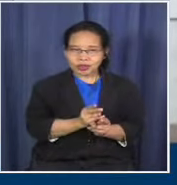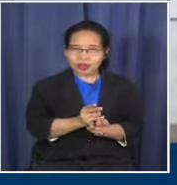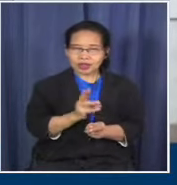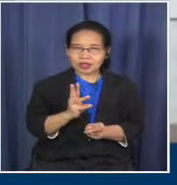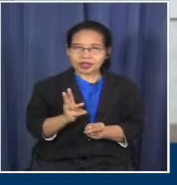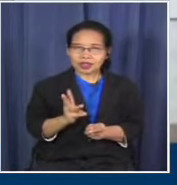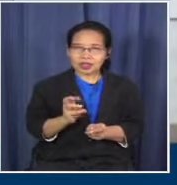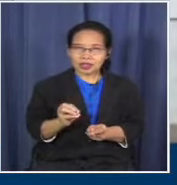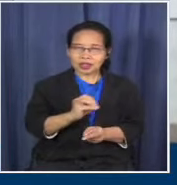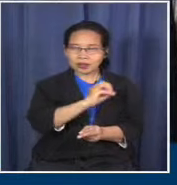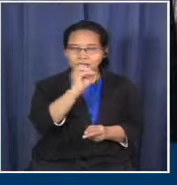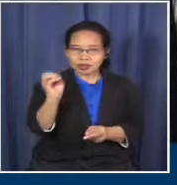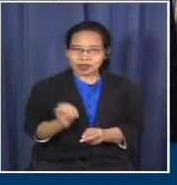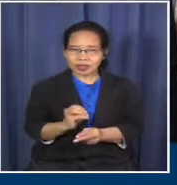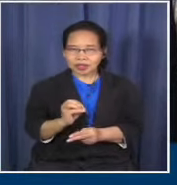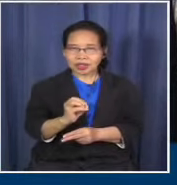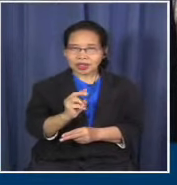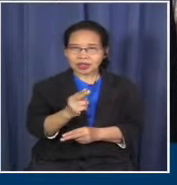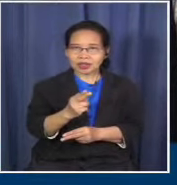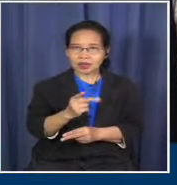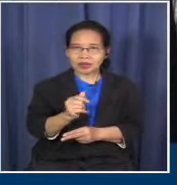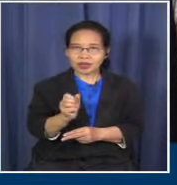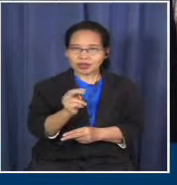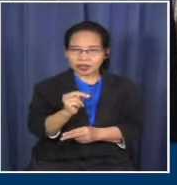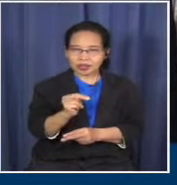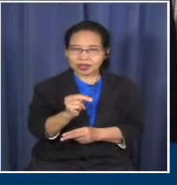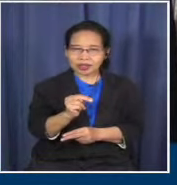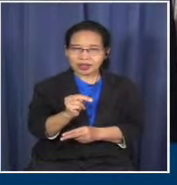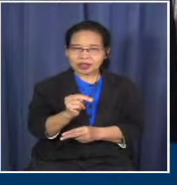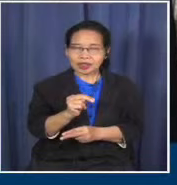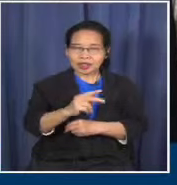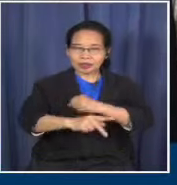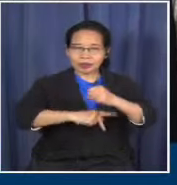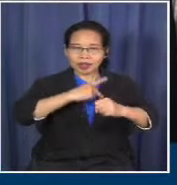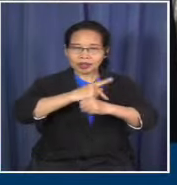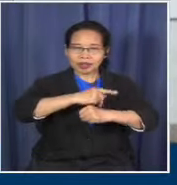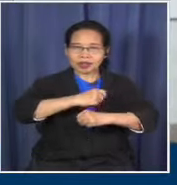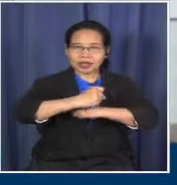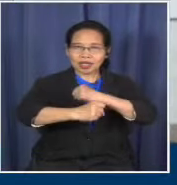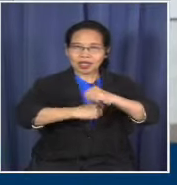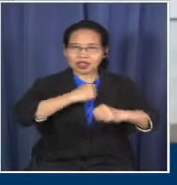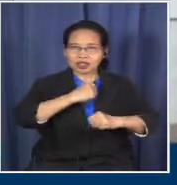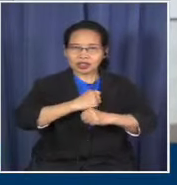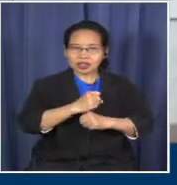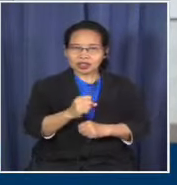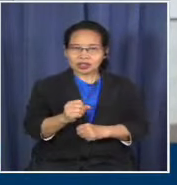of matter that we can see in the universe is hydrogen.